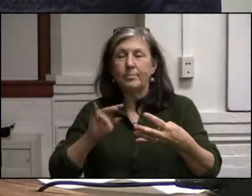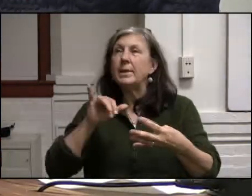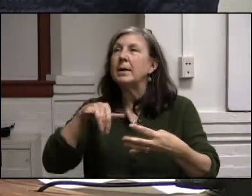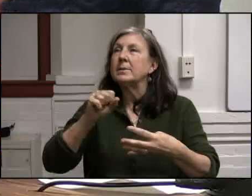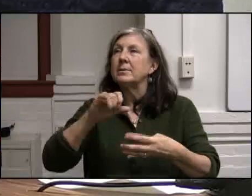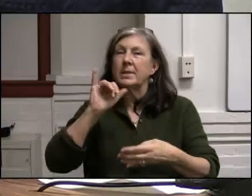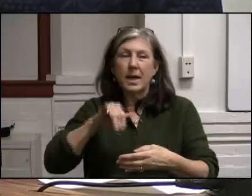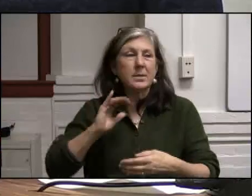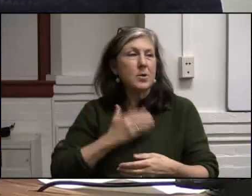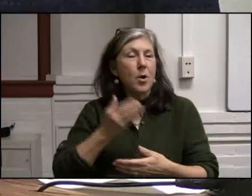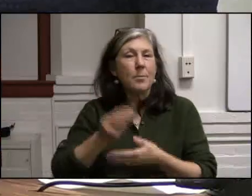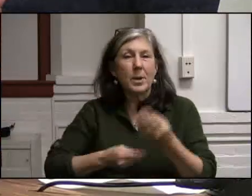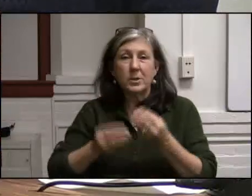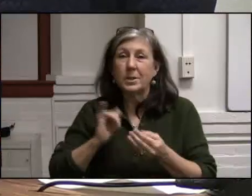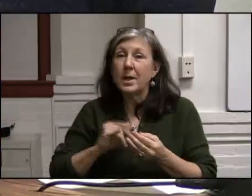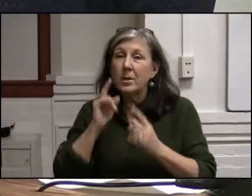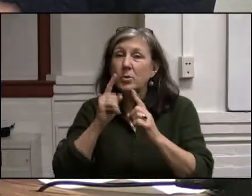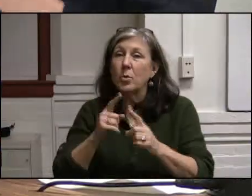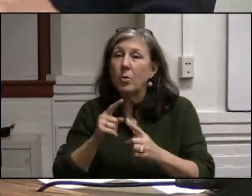goal of the January